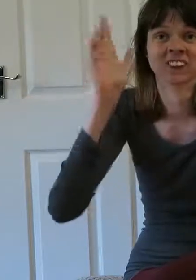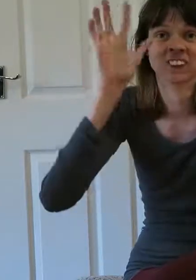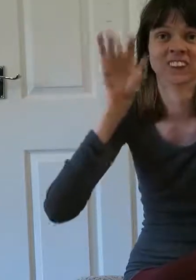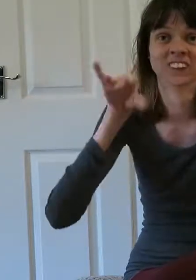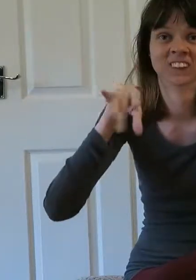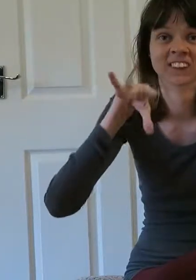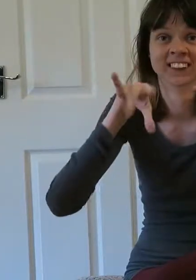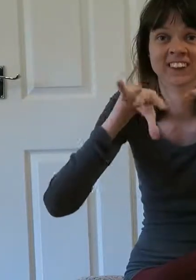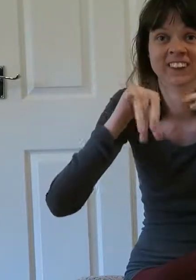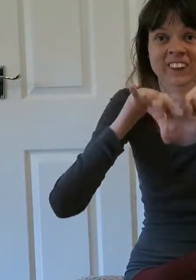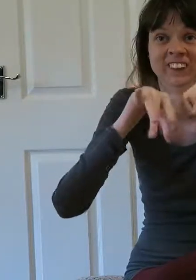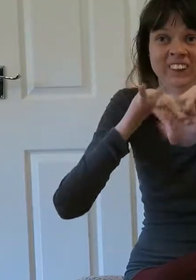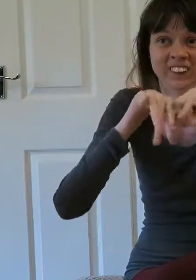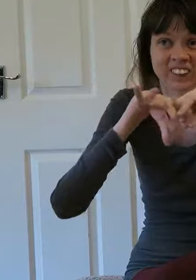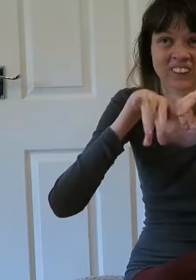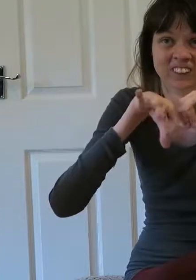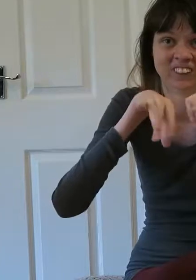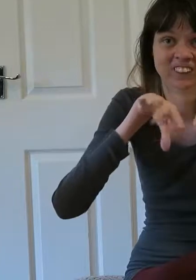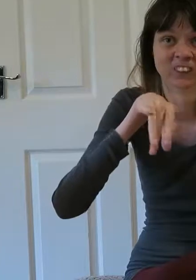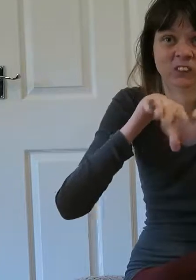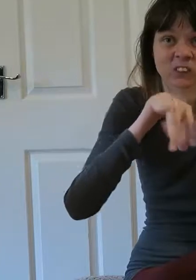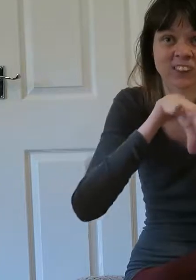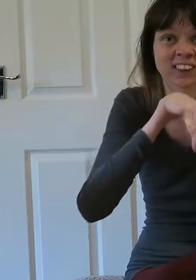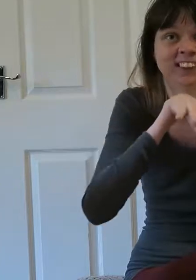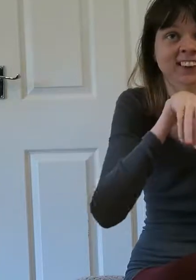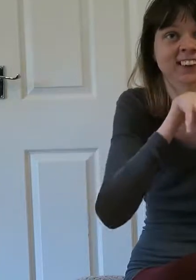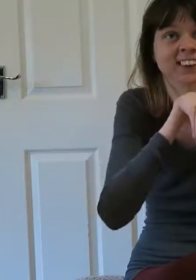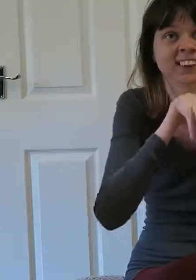meeting on the